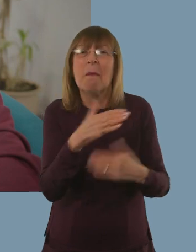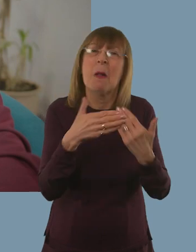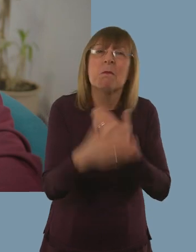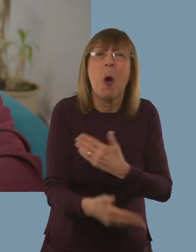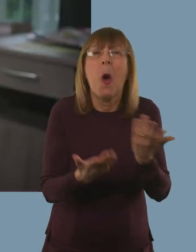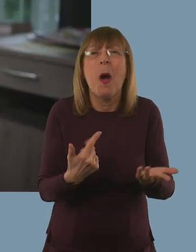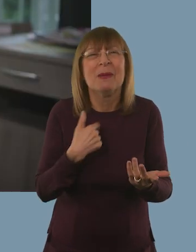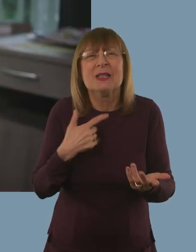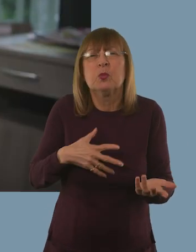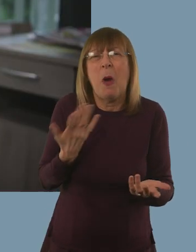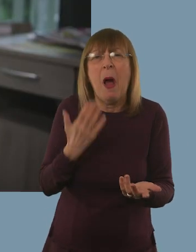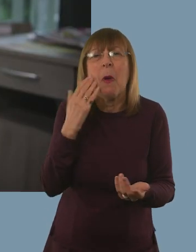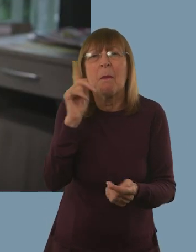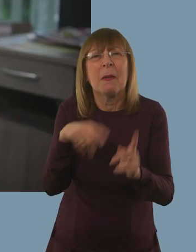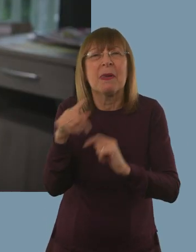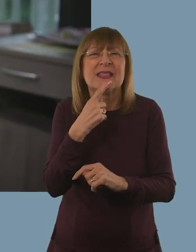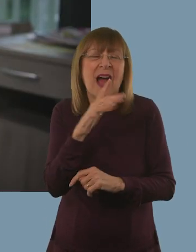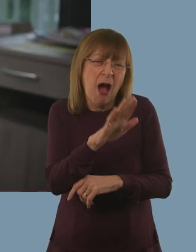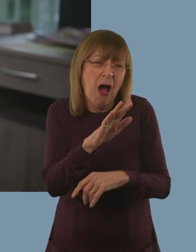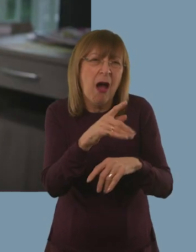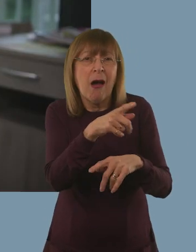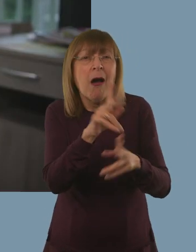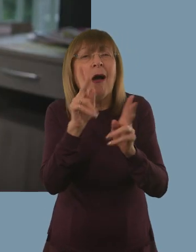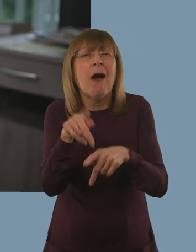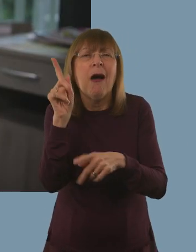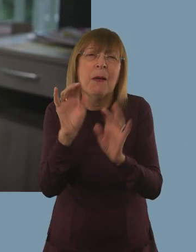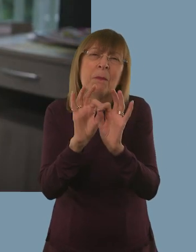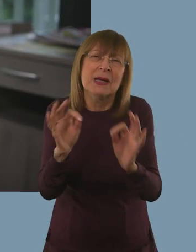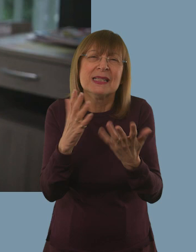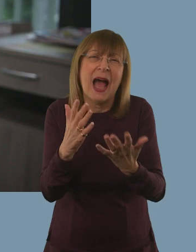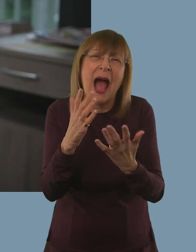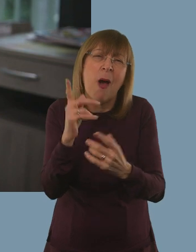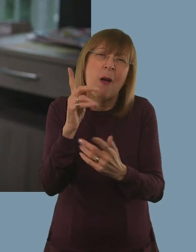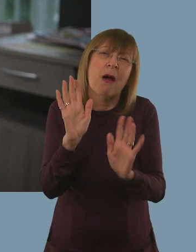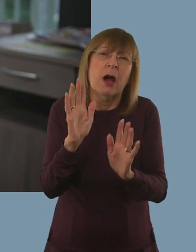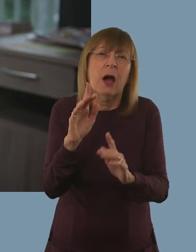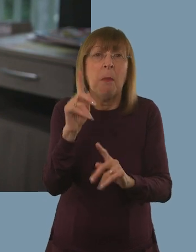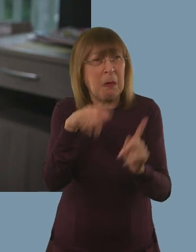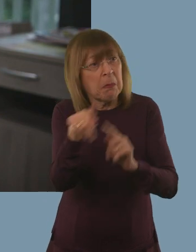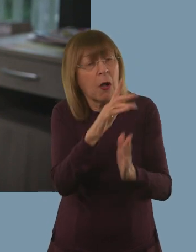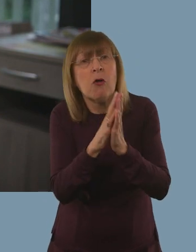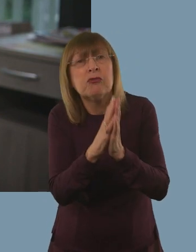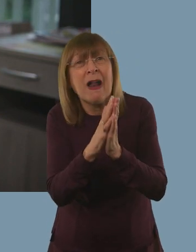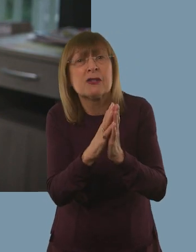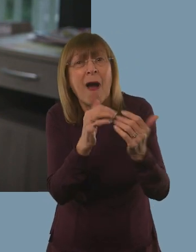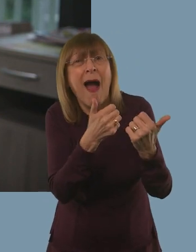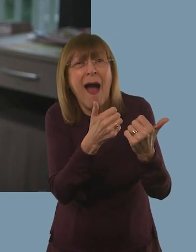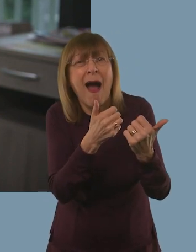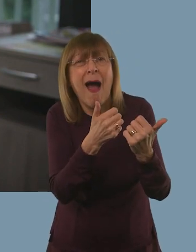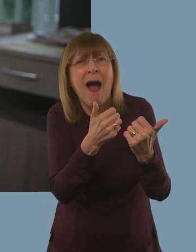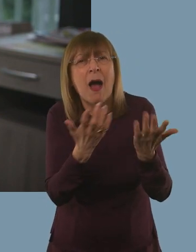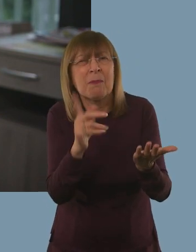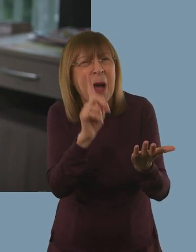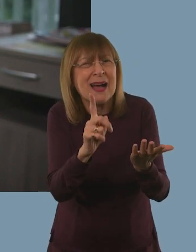family a lot more. Well, I didn't like it when people said, he's at peace now and he's in a better place, people that